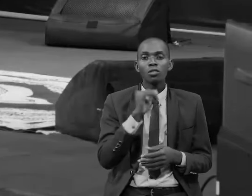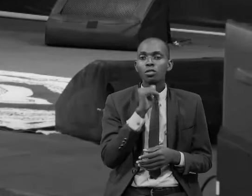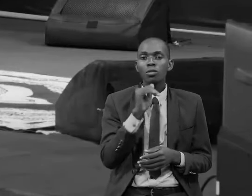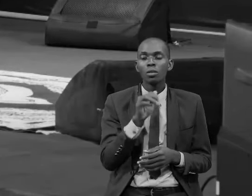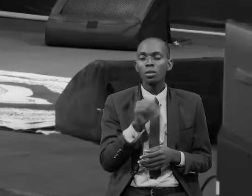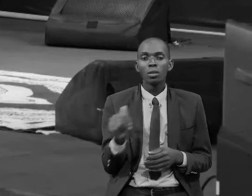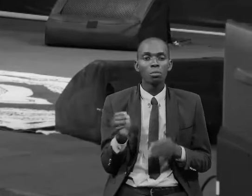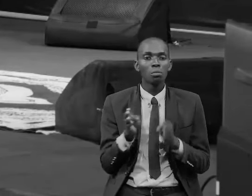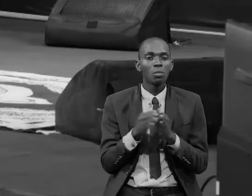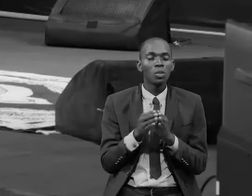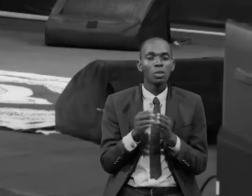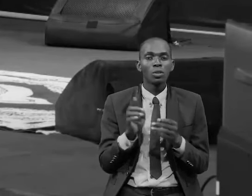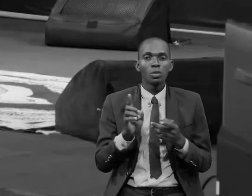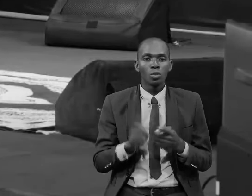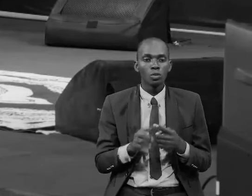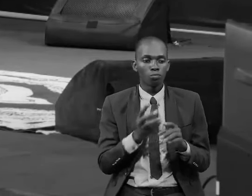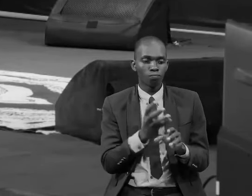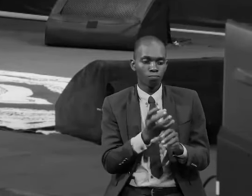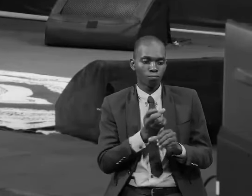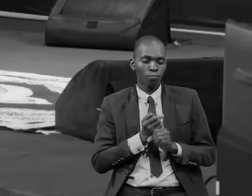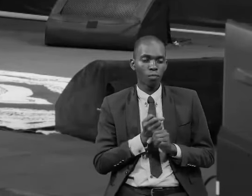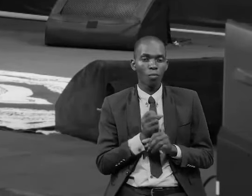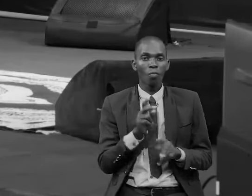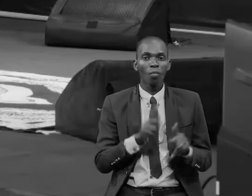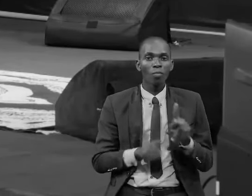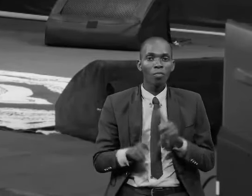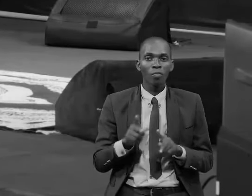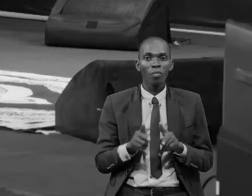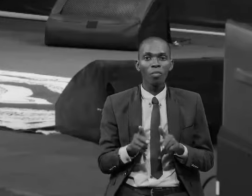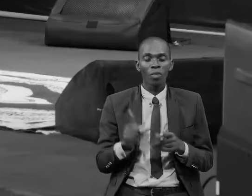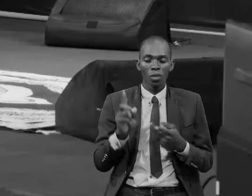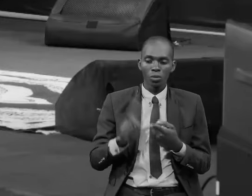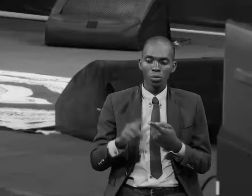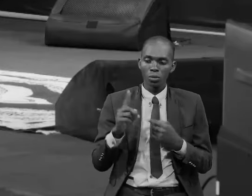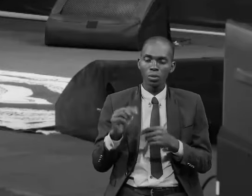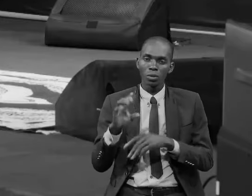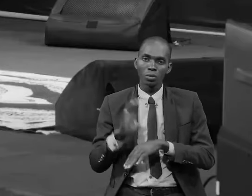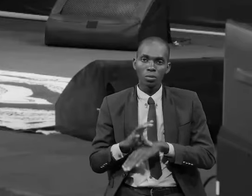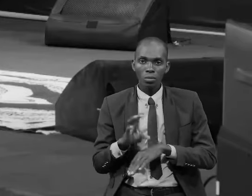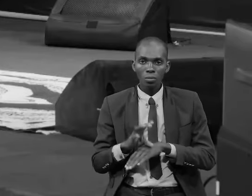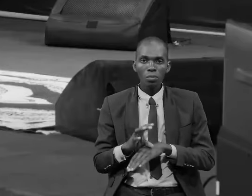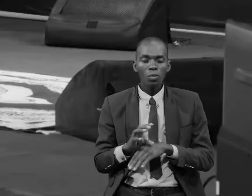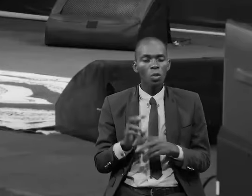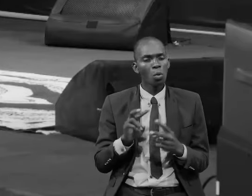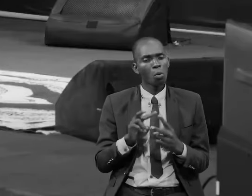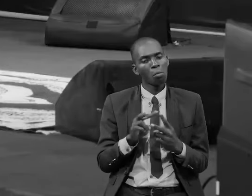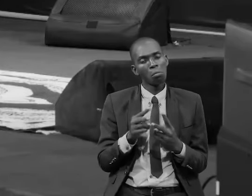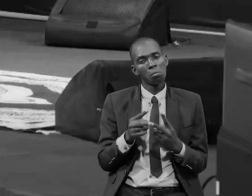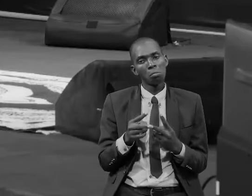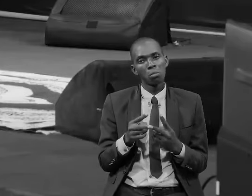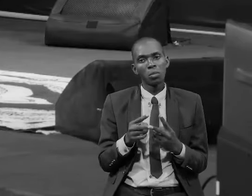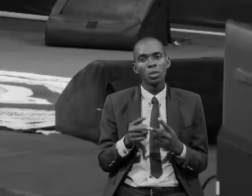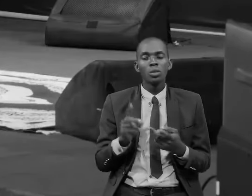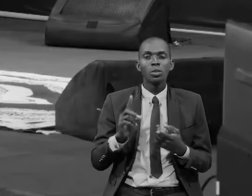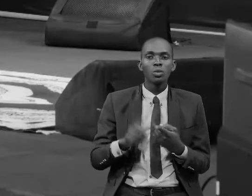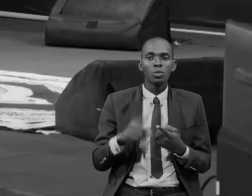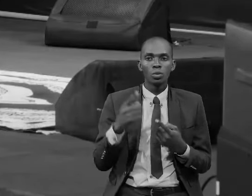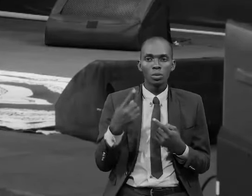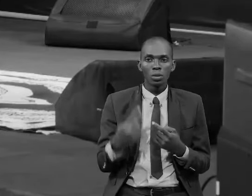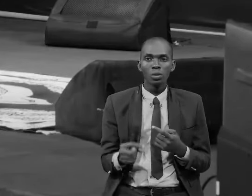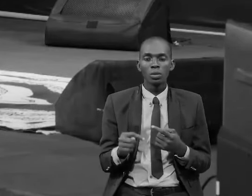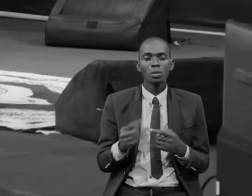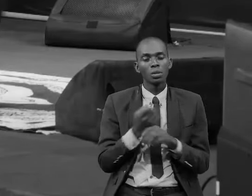get people to the church or even into salvation. That